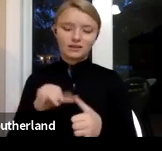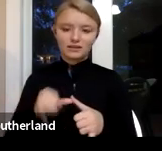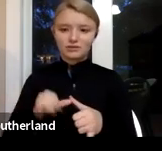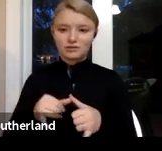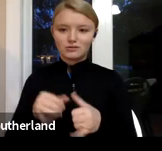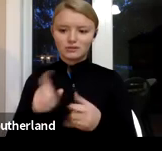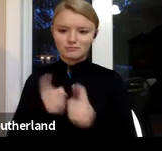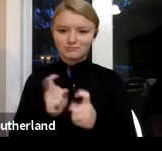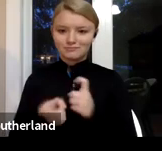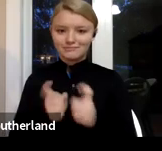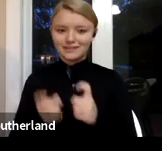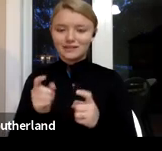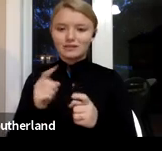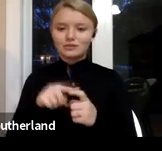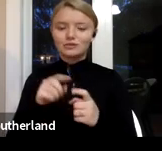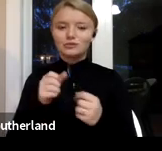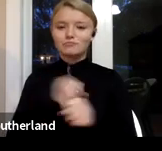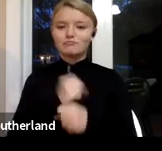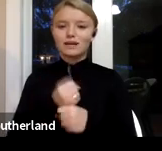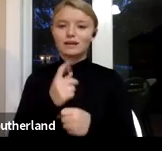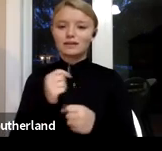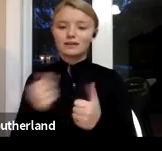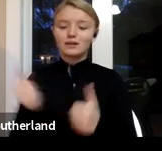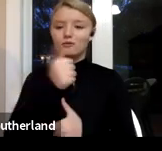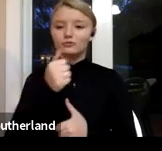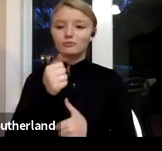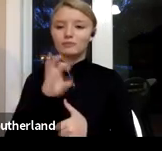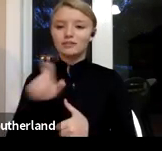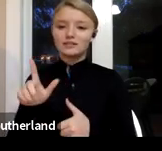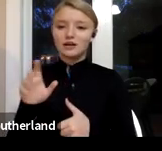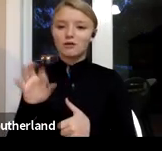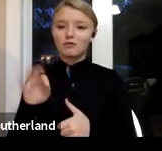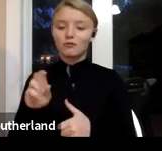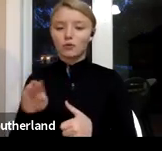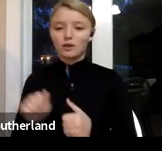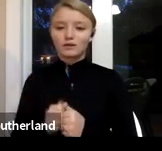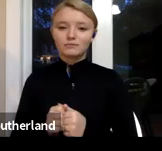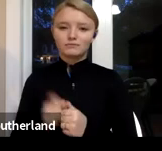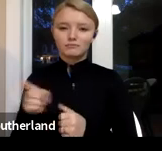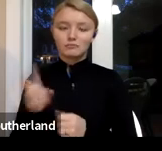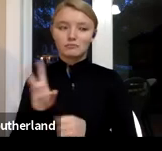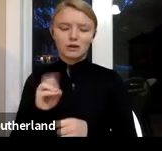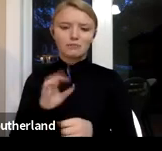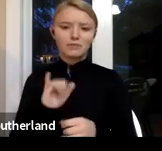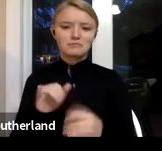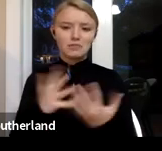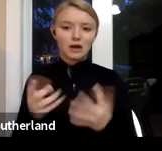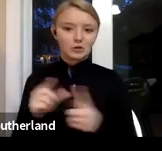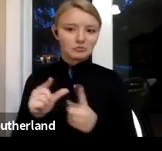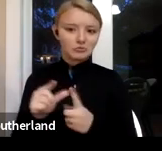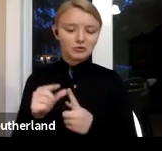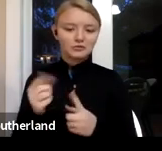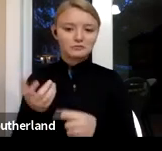cell reformulation formula. Oh, that's a mouthful of words. What is this we